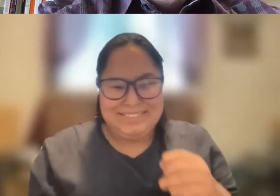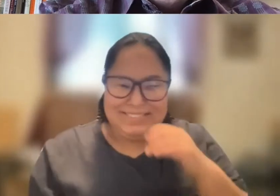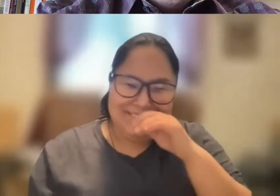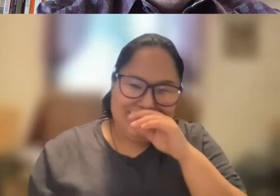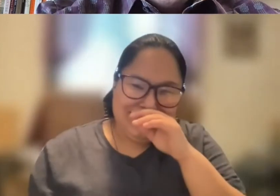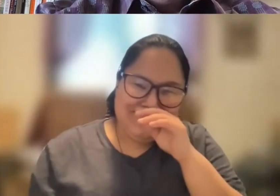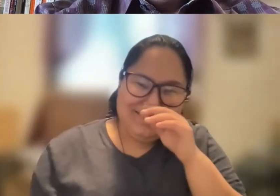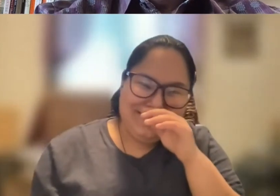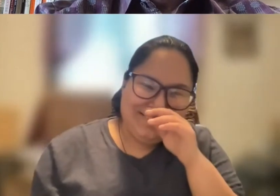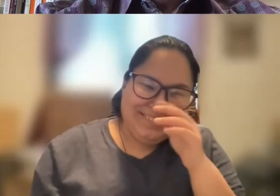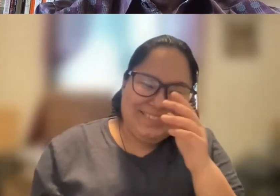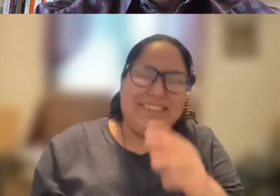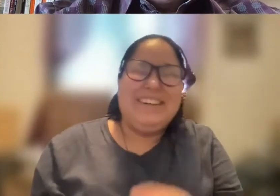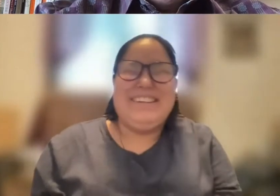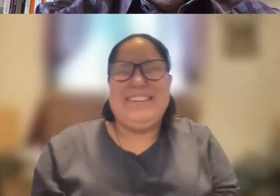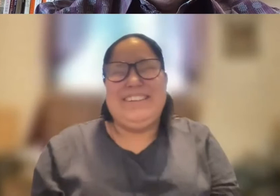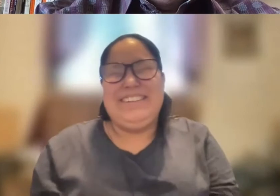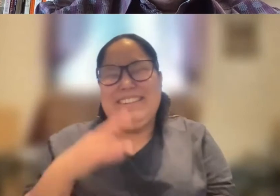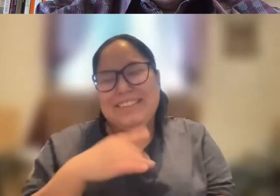That's why we hired someone.